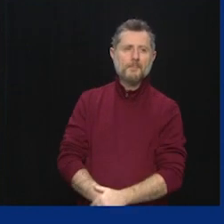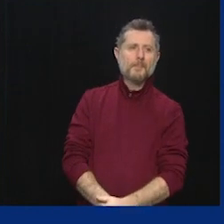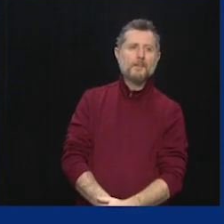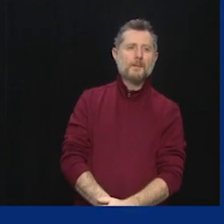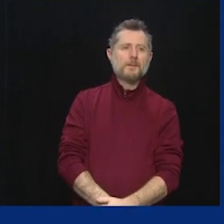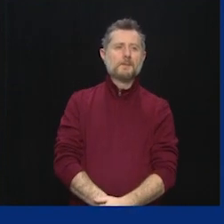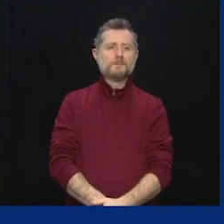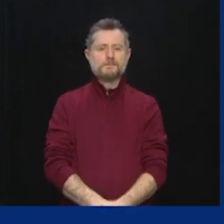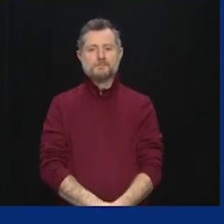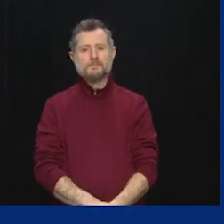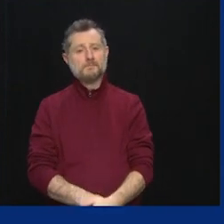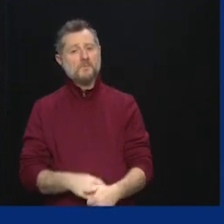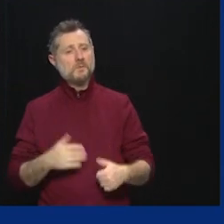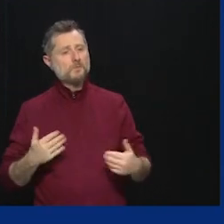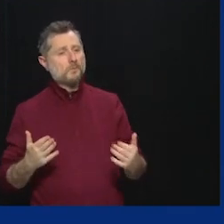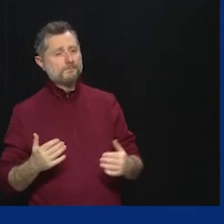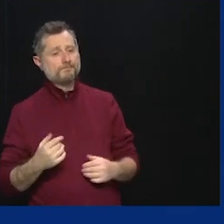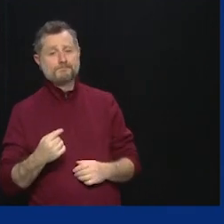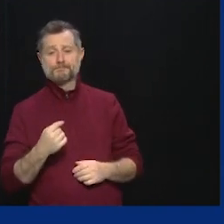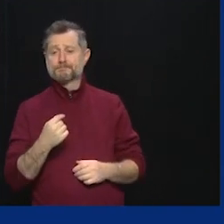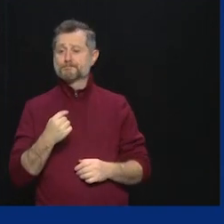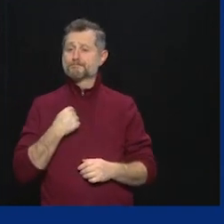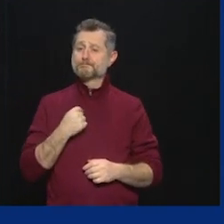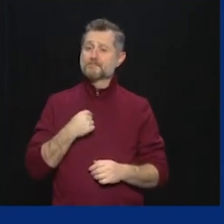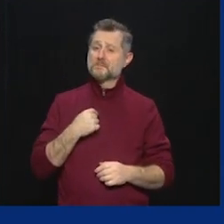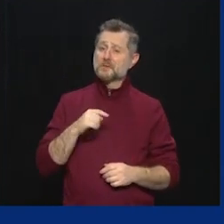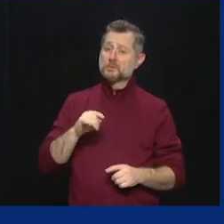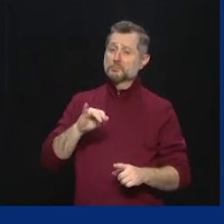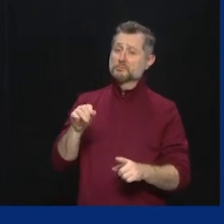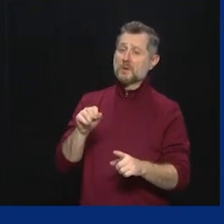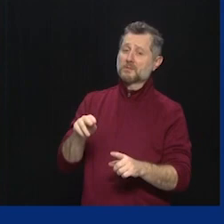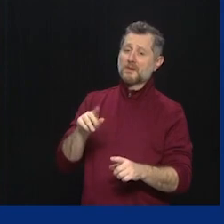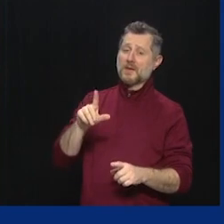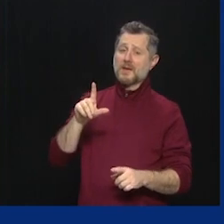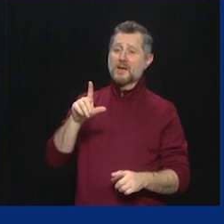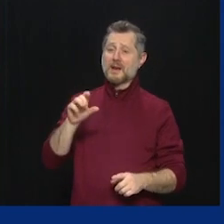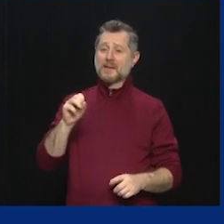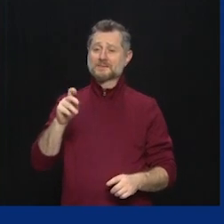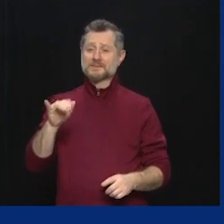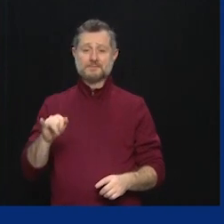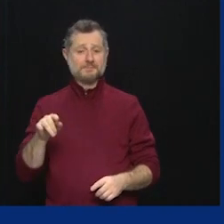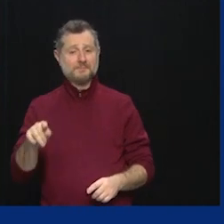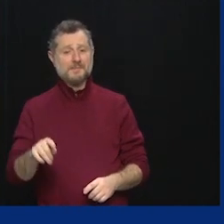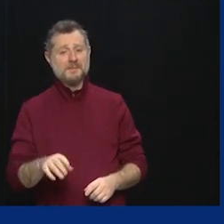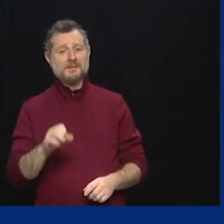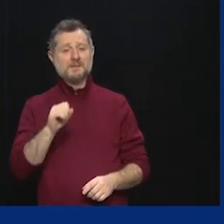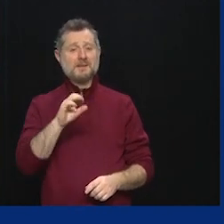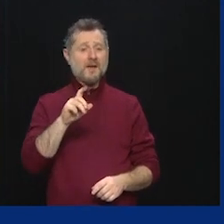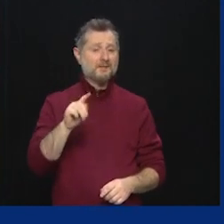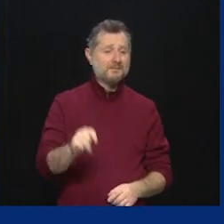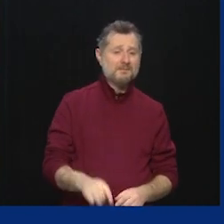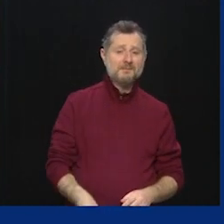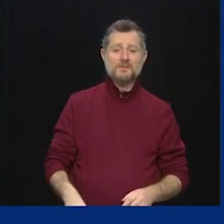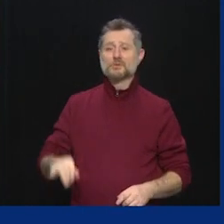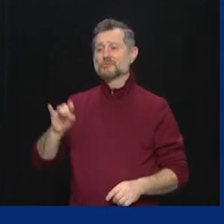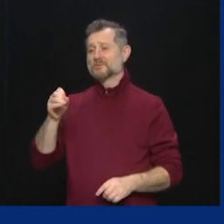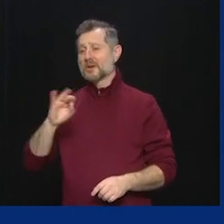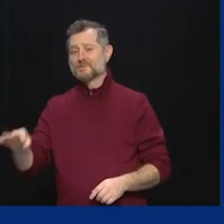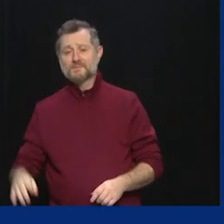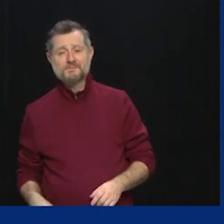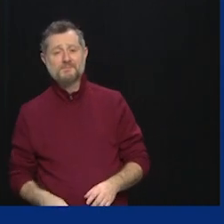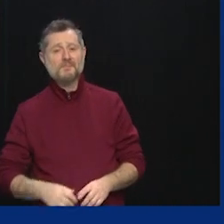So I say to John Ledecky and Scott and Jeff and all, thank